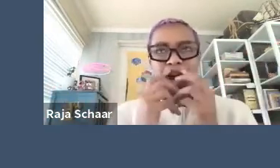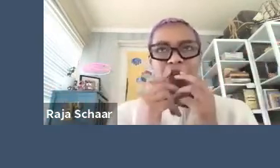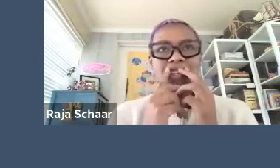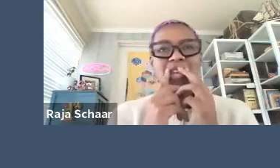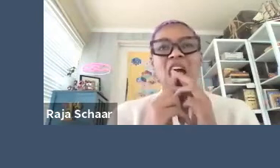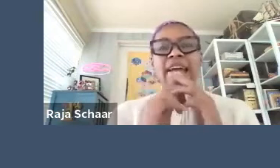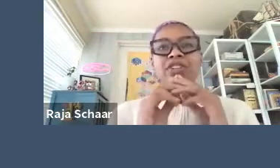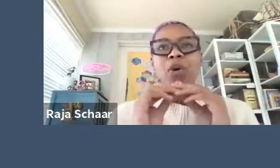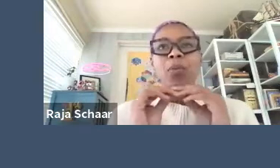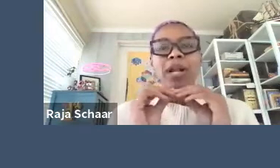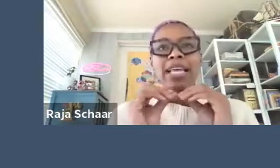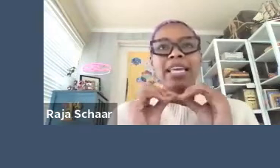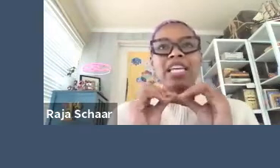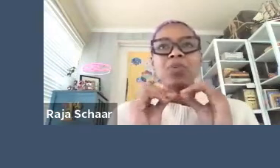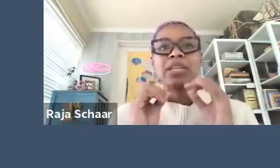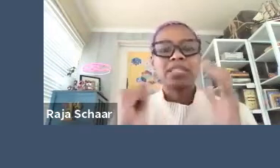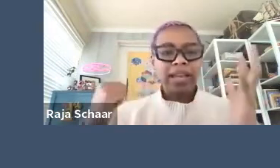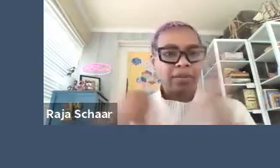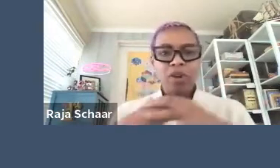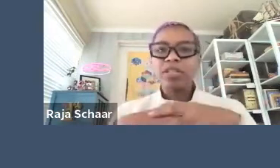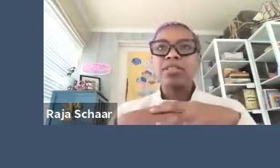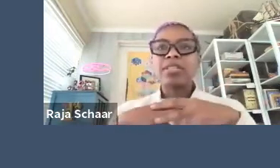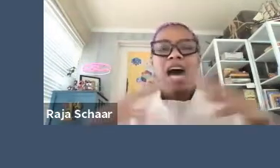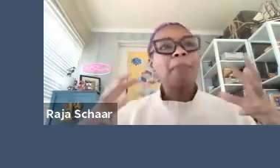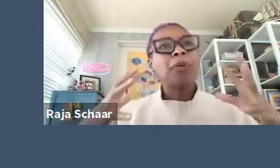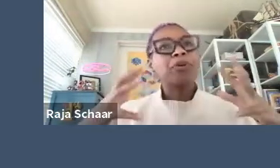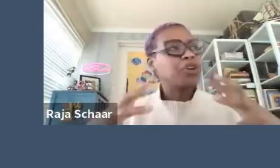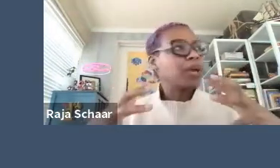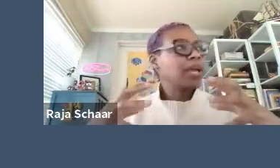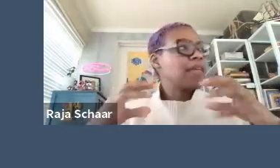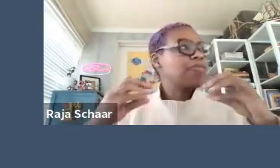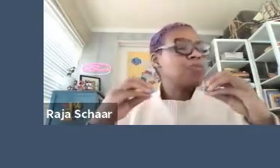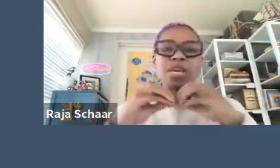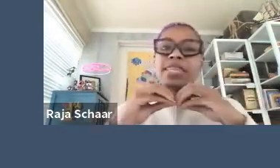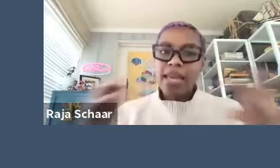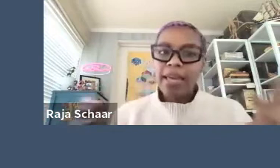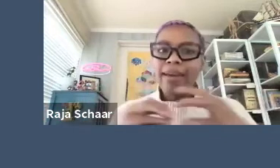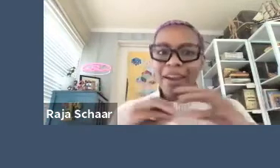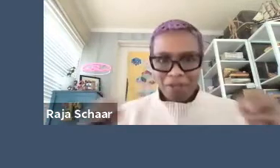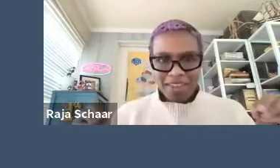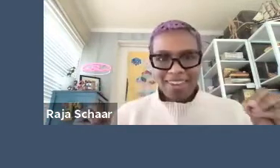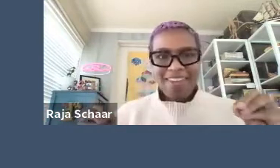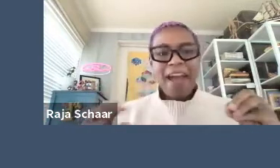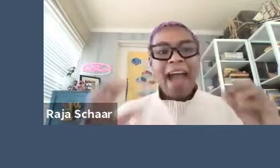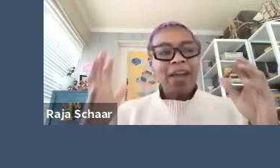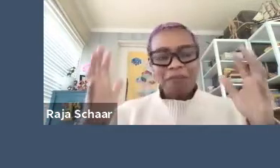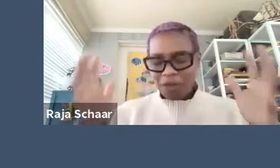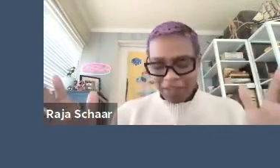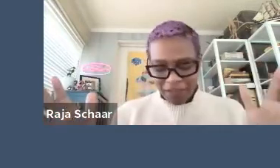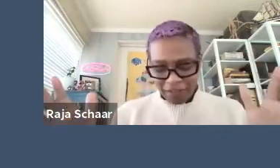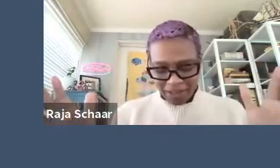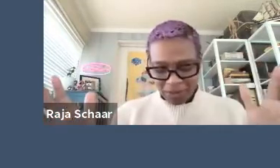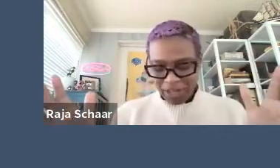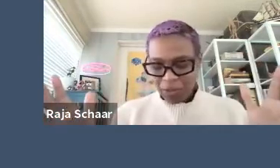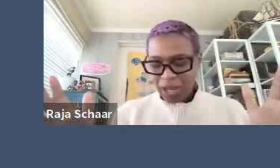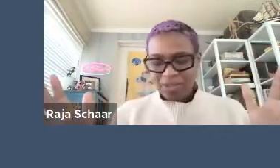considered progress. And so what I think is we need to like stop what we're doing and rethink everything. And I really